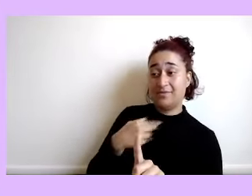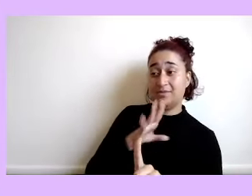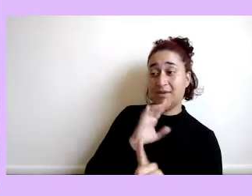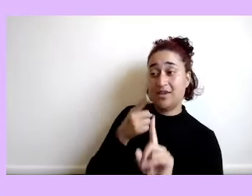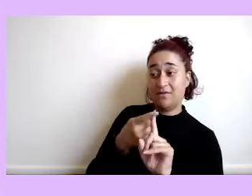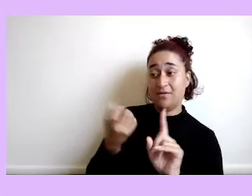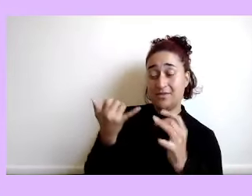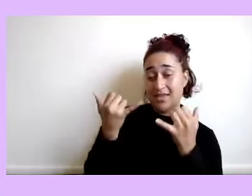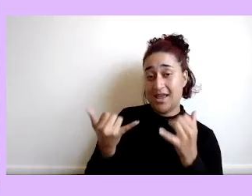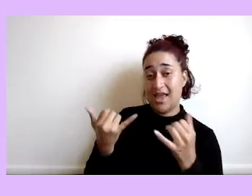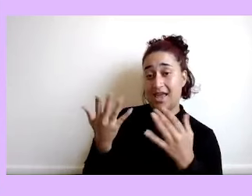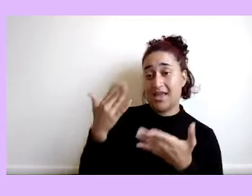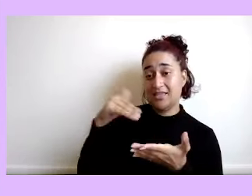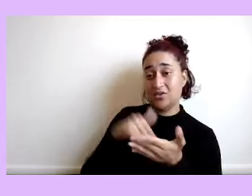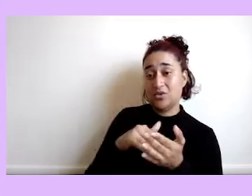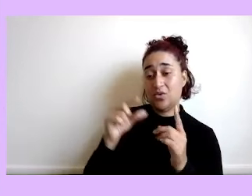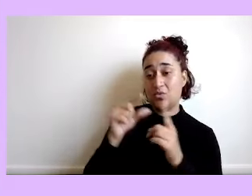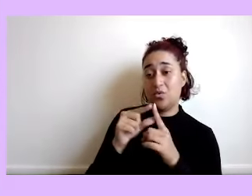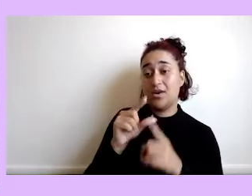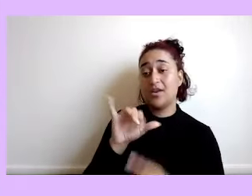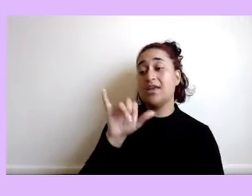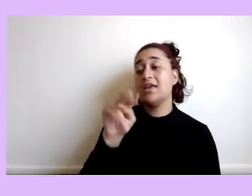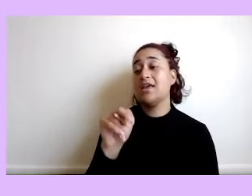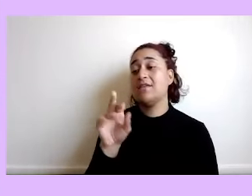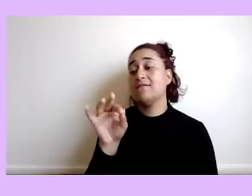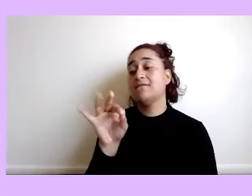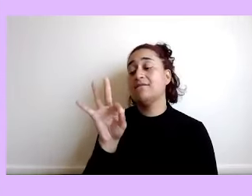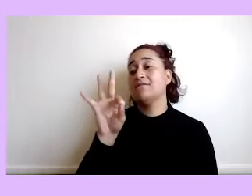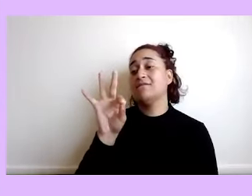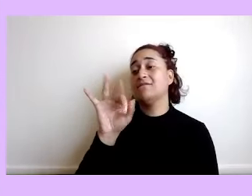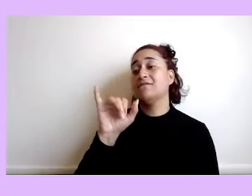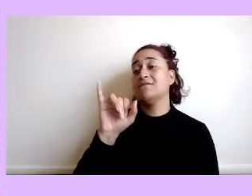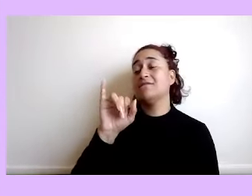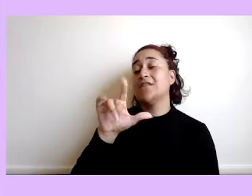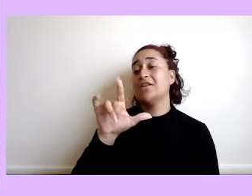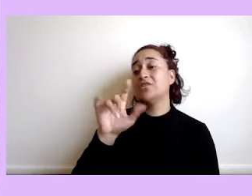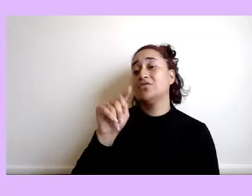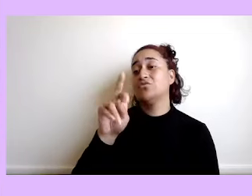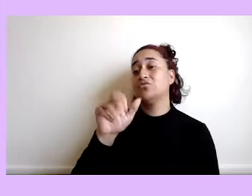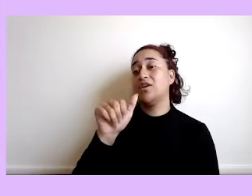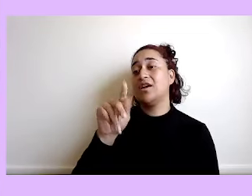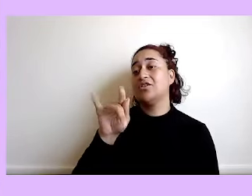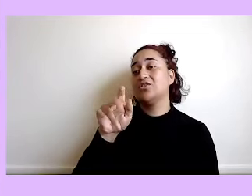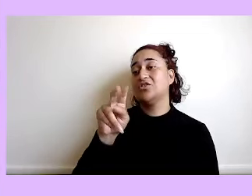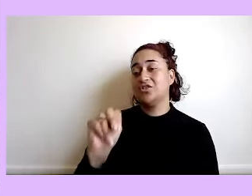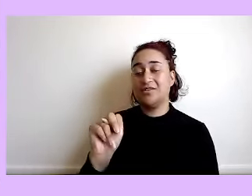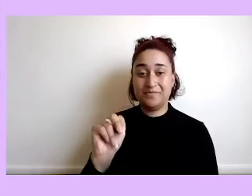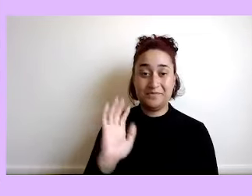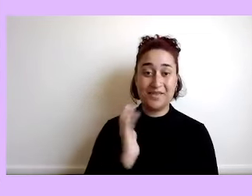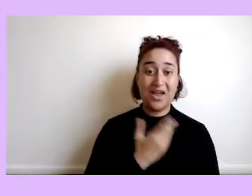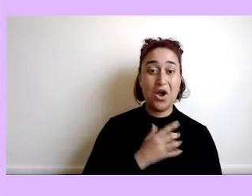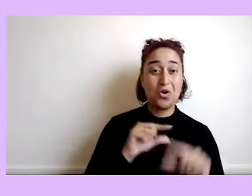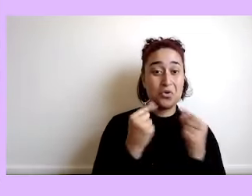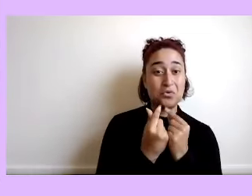word infiltration. Now, stay with me. Crowded Fire Theater is a queer organization, and part of